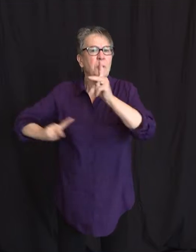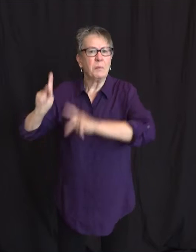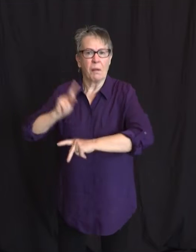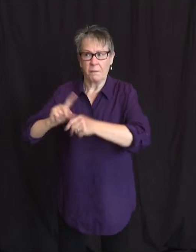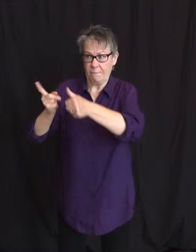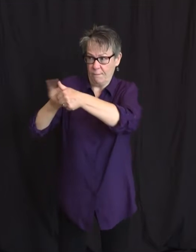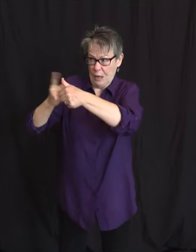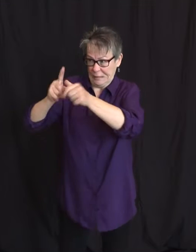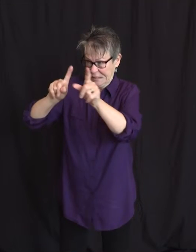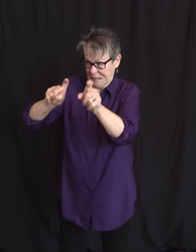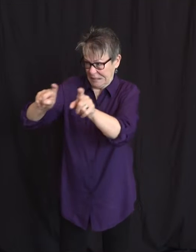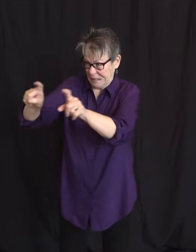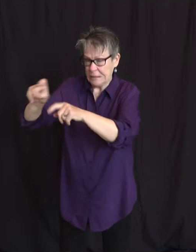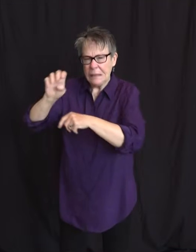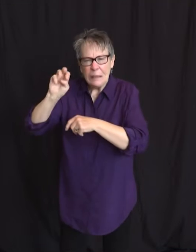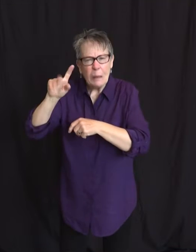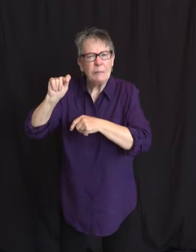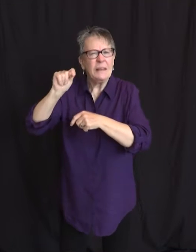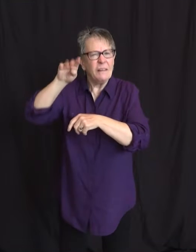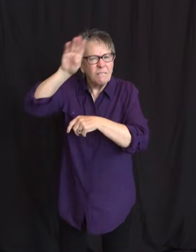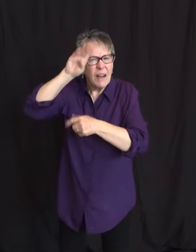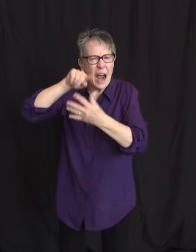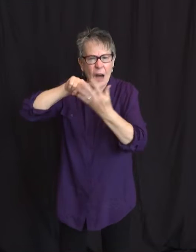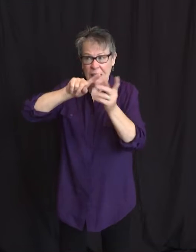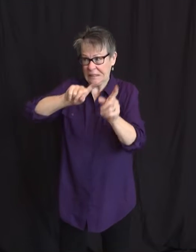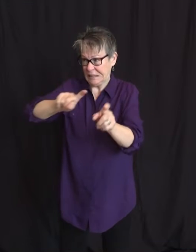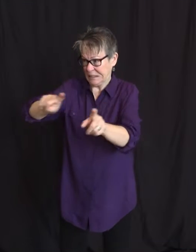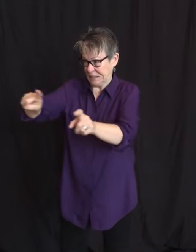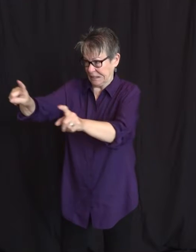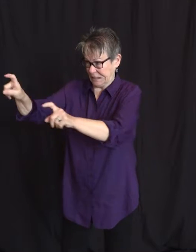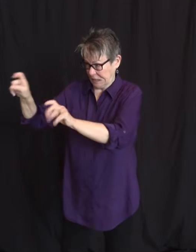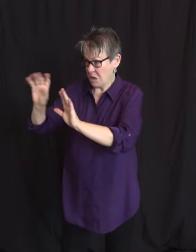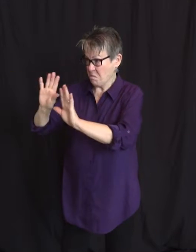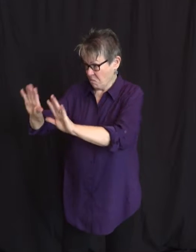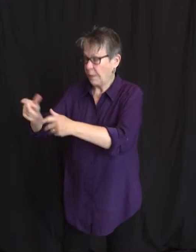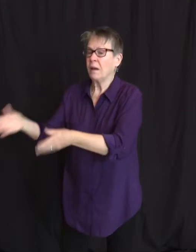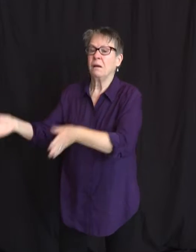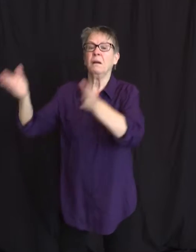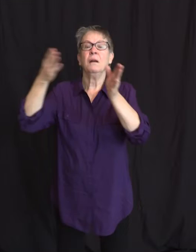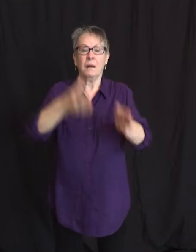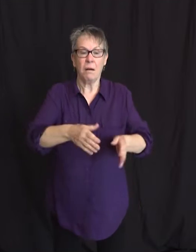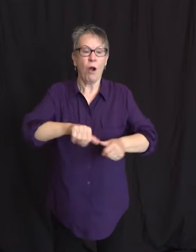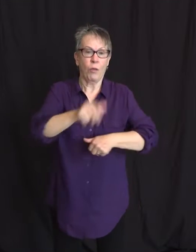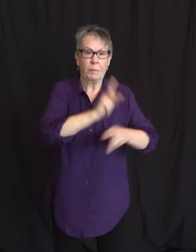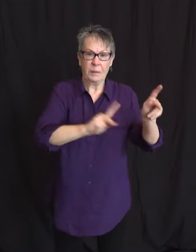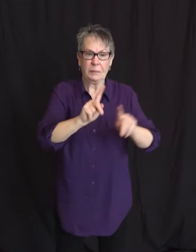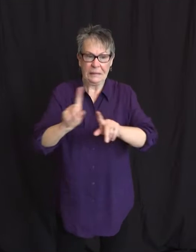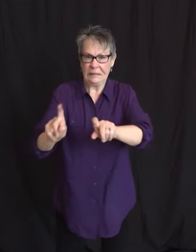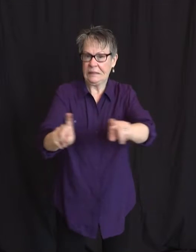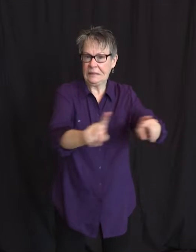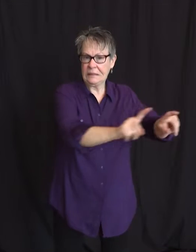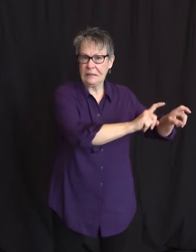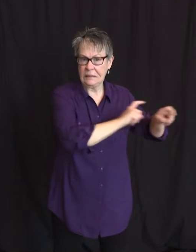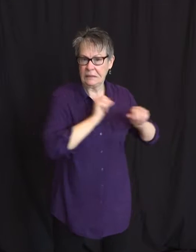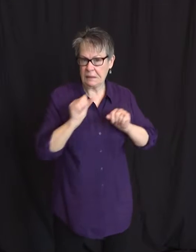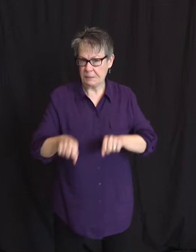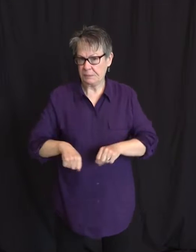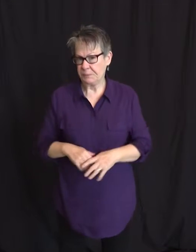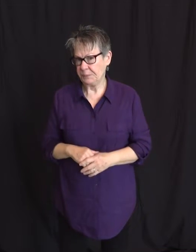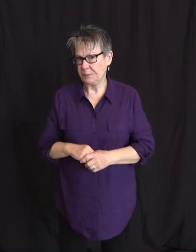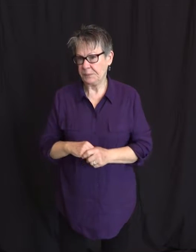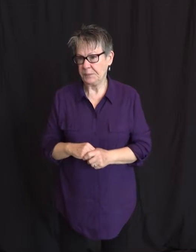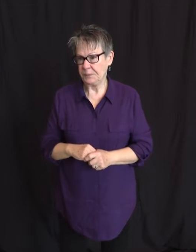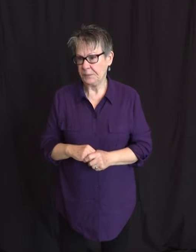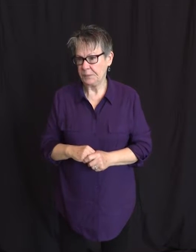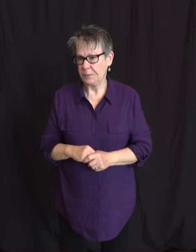surveillance testing within communities to further protect against the resurgence of COVID-19 and to build data sets that can help us